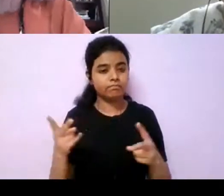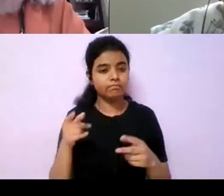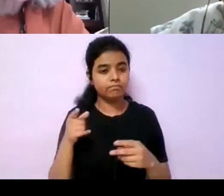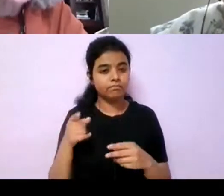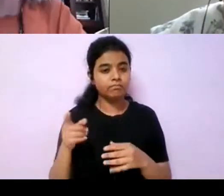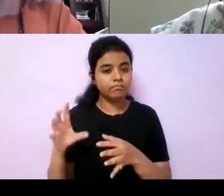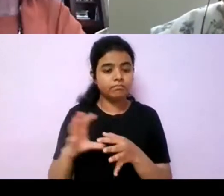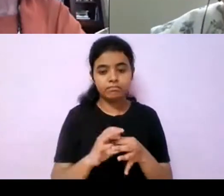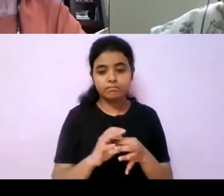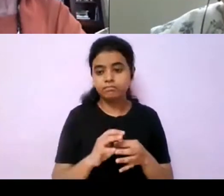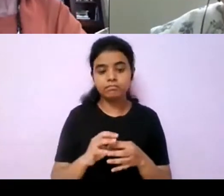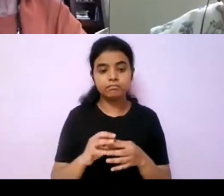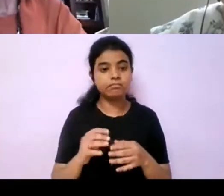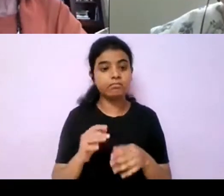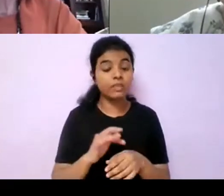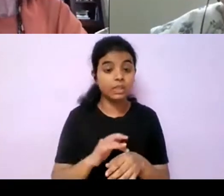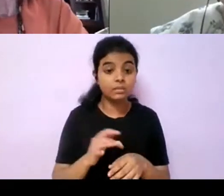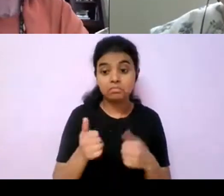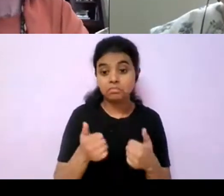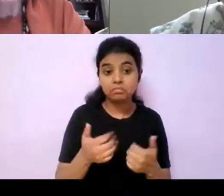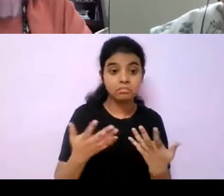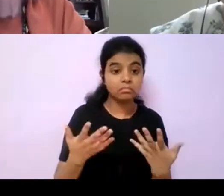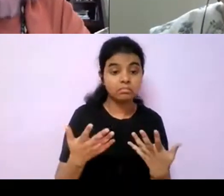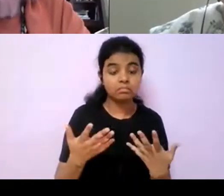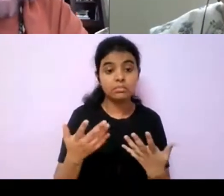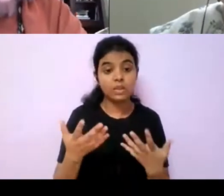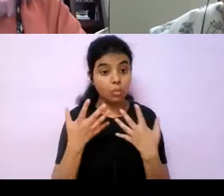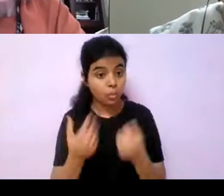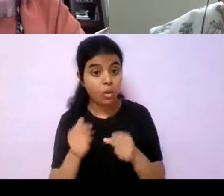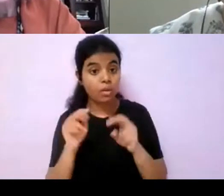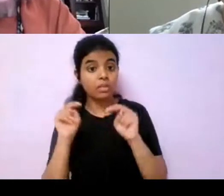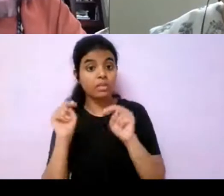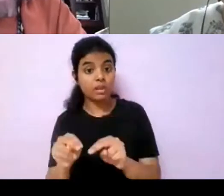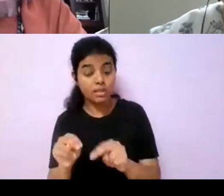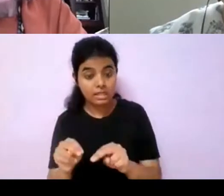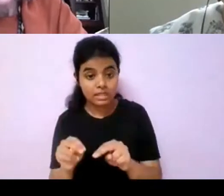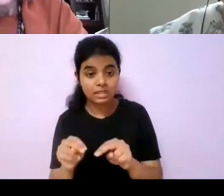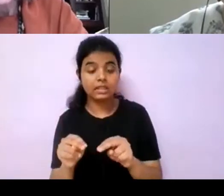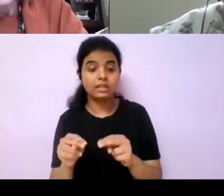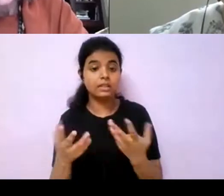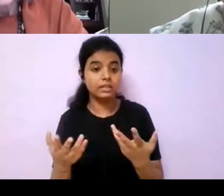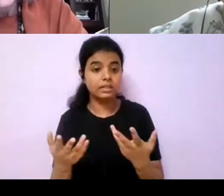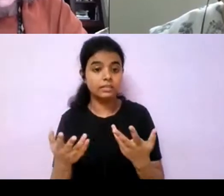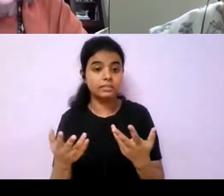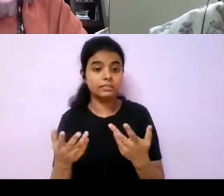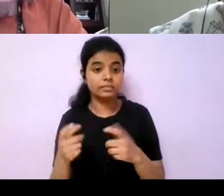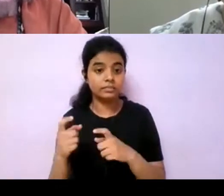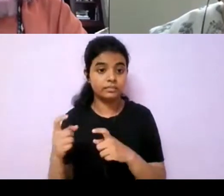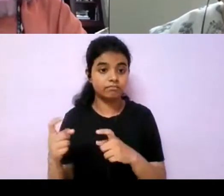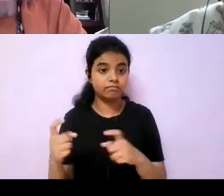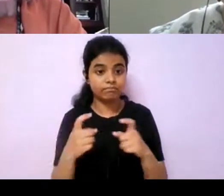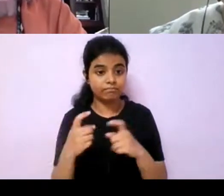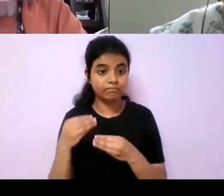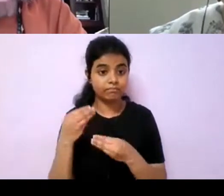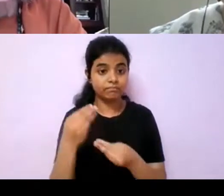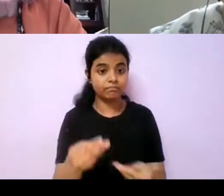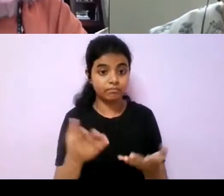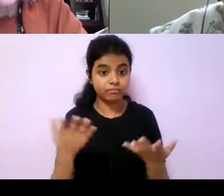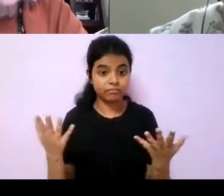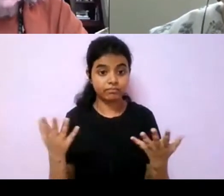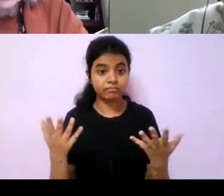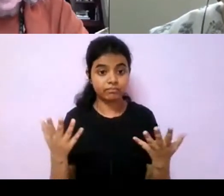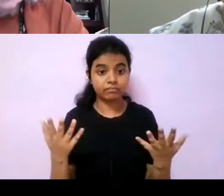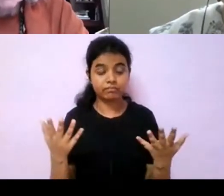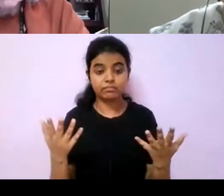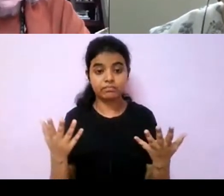sense of good or needs or wants on the cared for, without sufficient